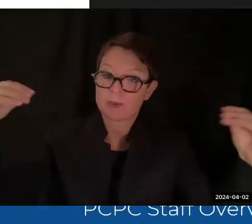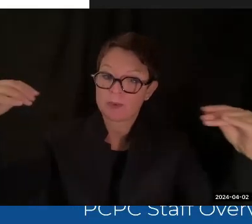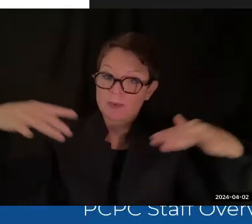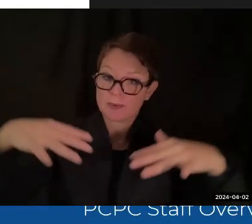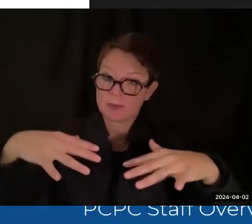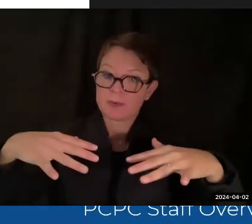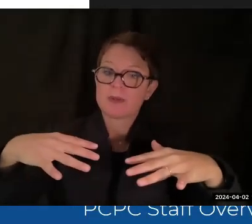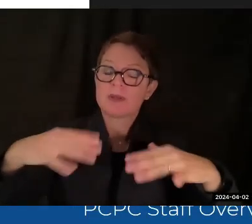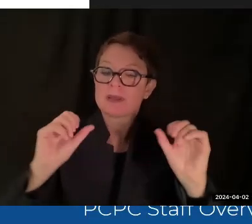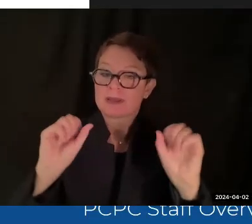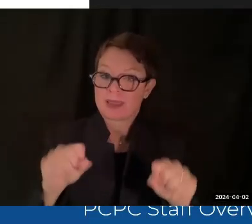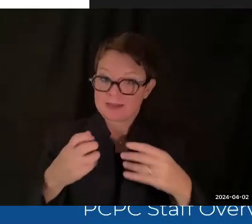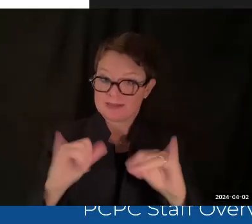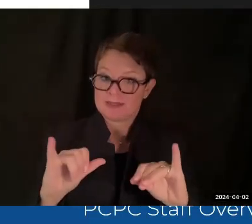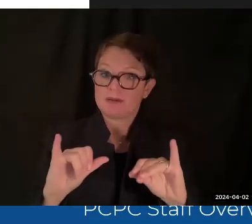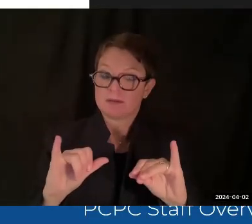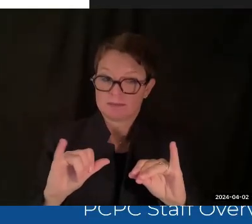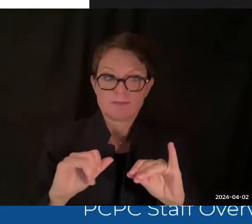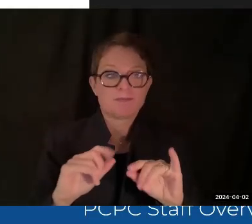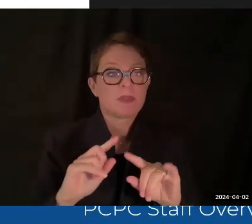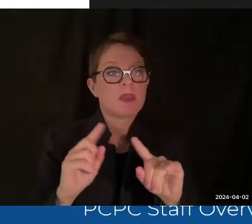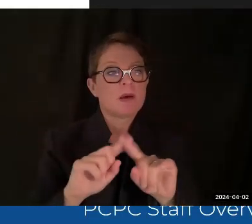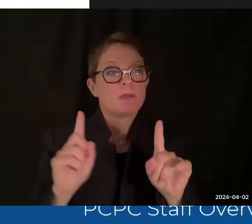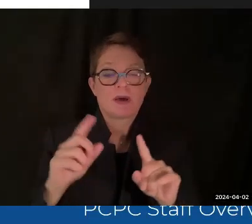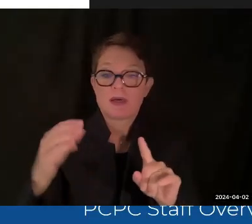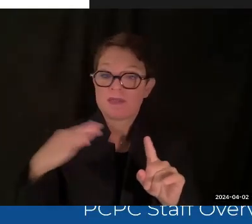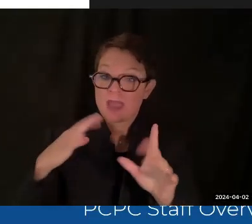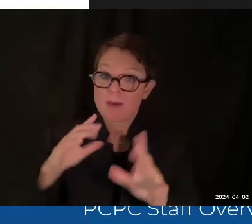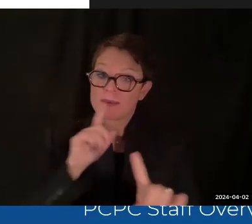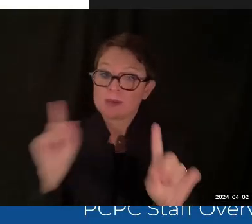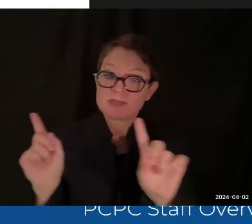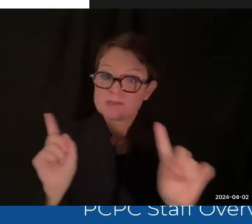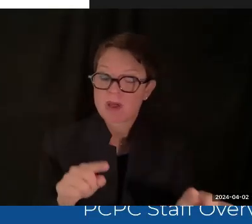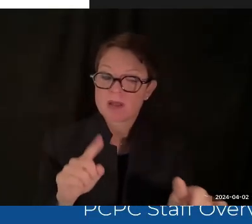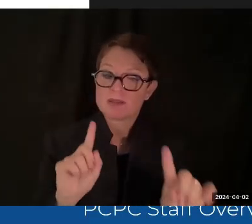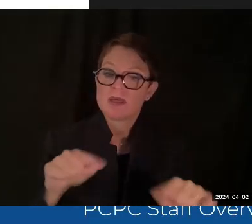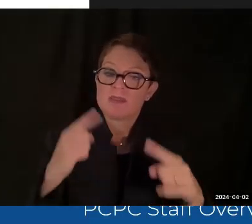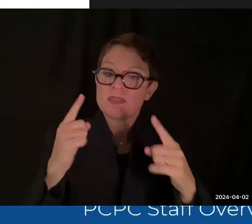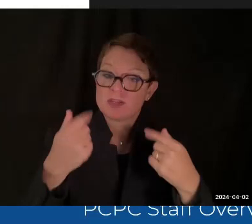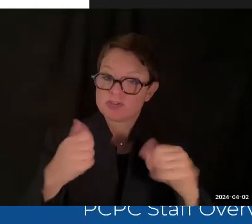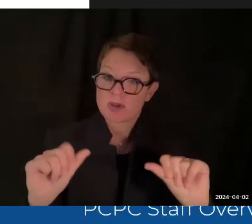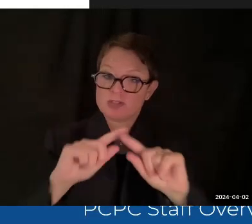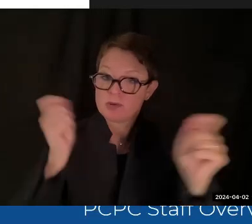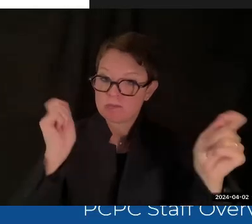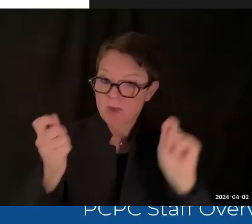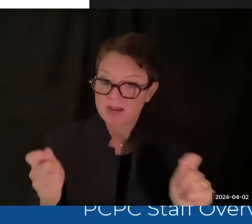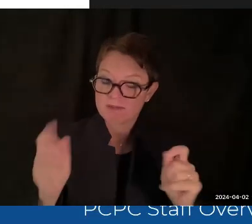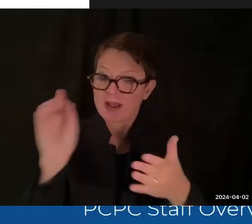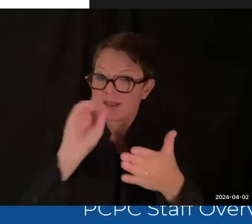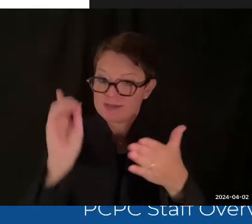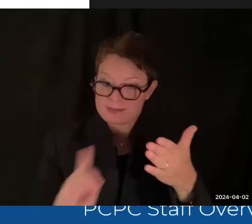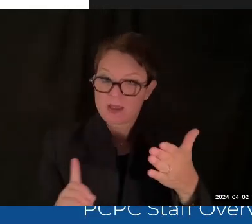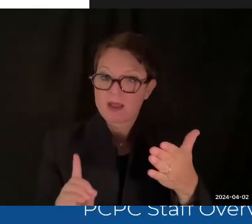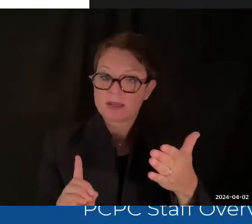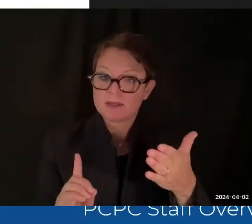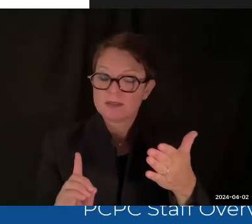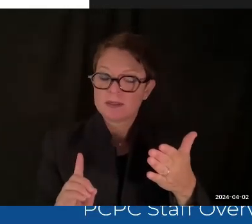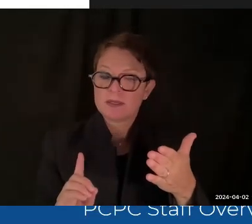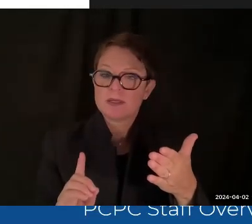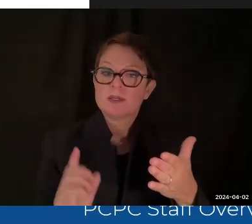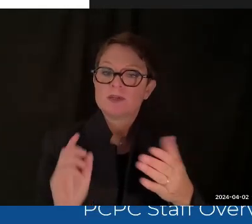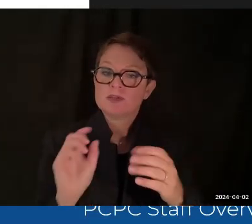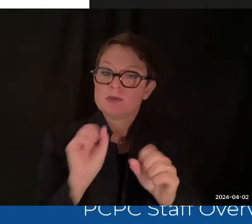SEPTA's Jefferson Station. The applicant response was that they went to great lengths to modify the design in the interest